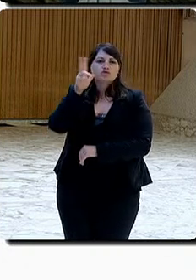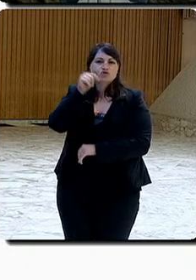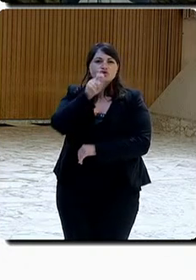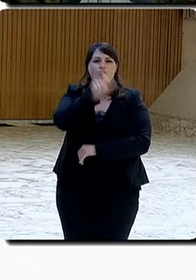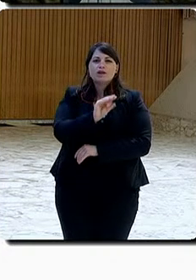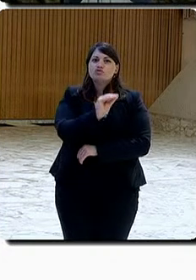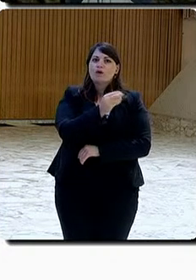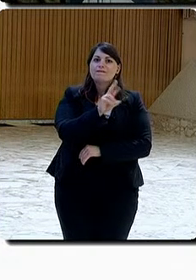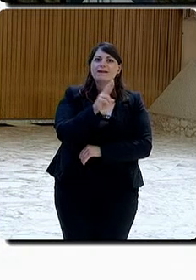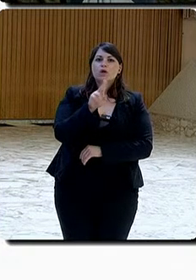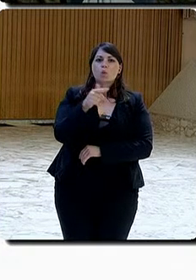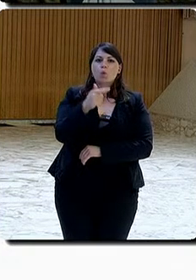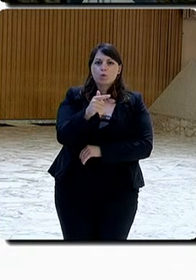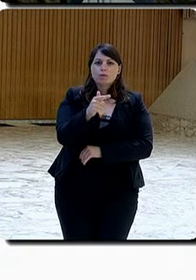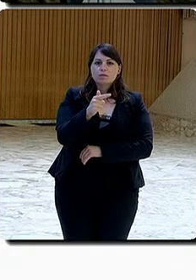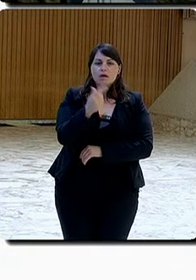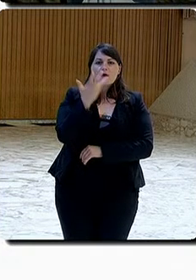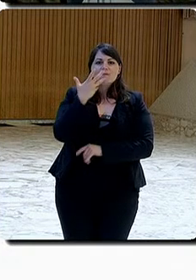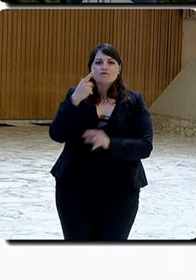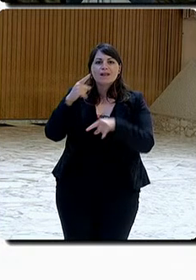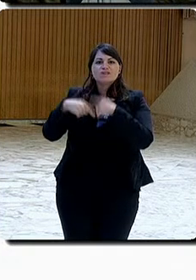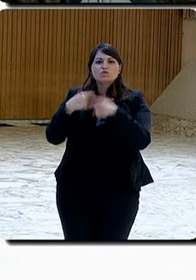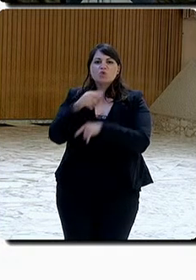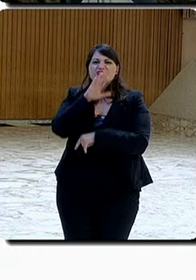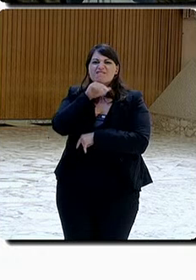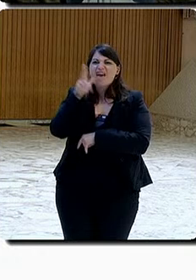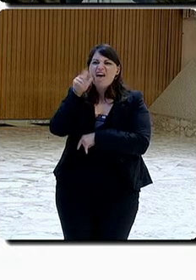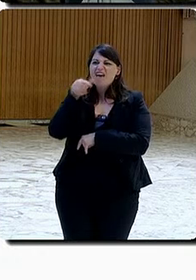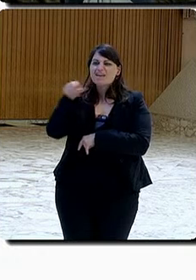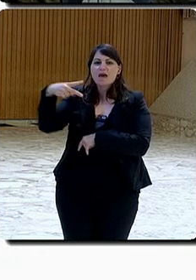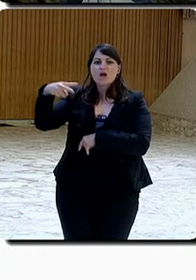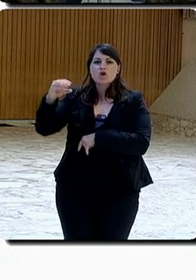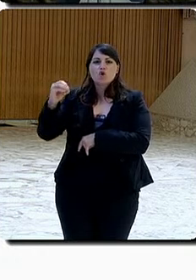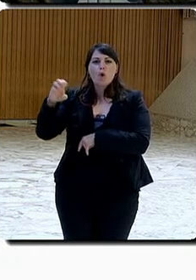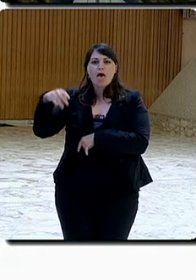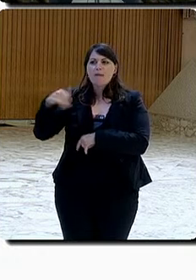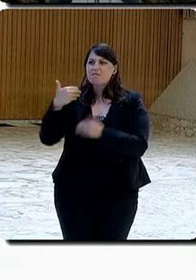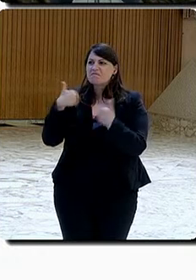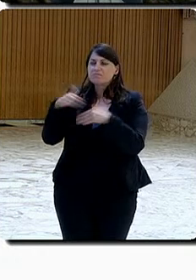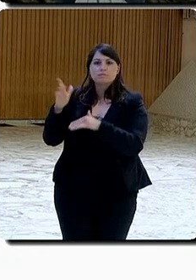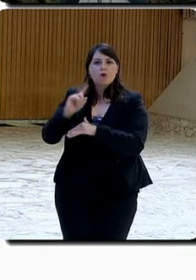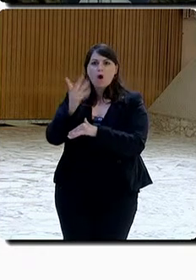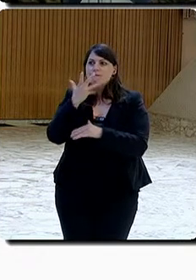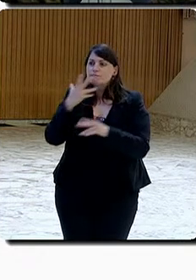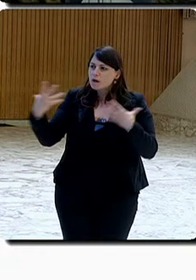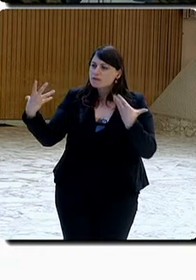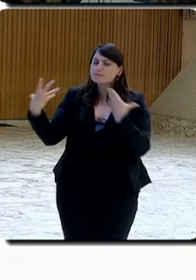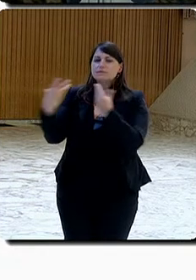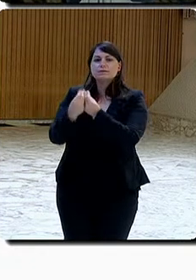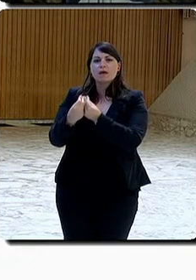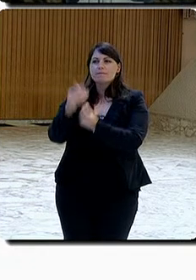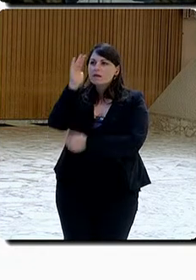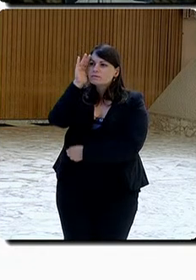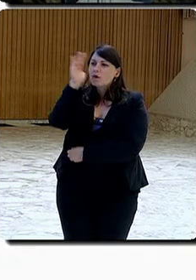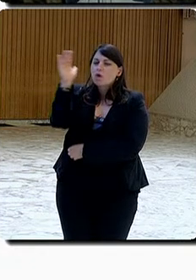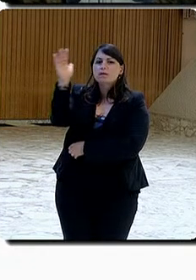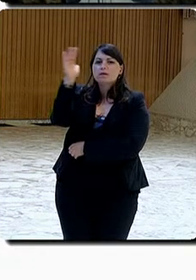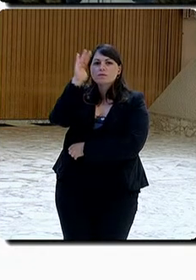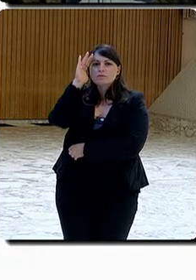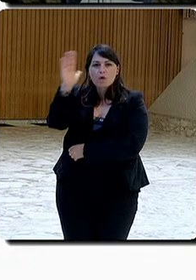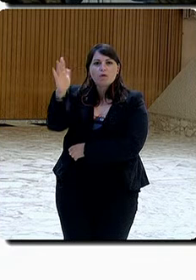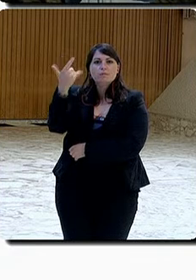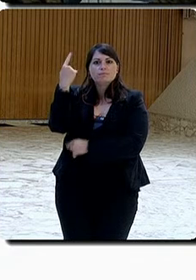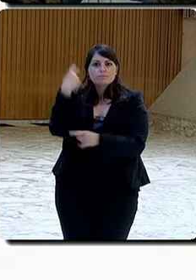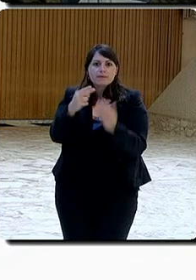Ruth make good decisions with the wisdom of her long years. Do the matriarchs, the patriarchs, and the prophets continually tell